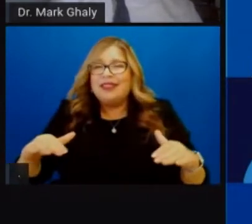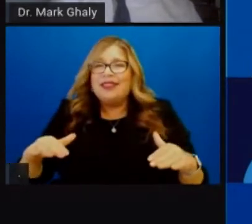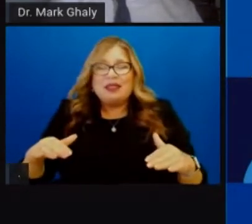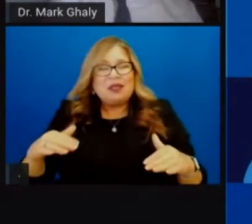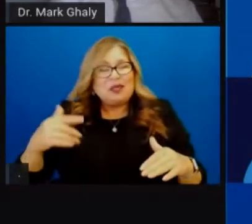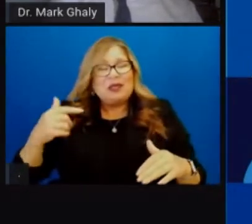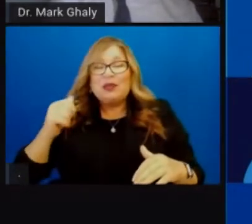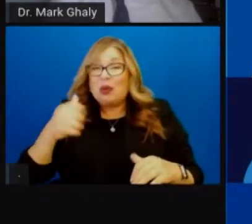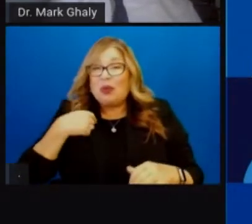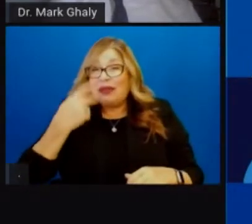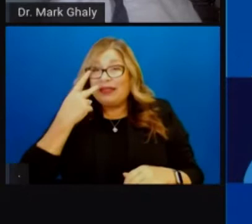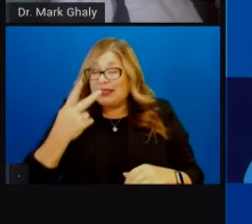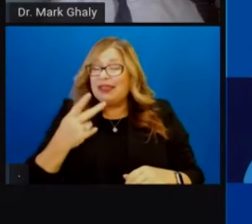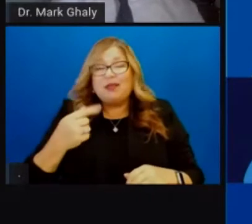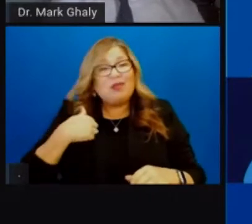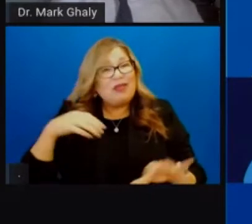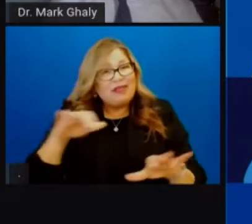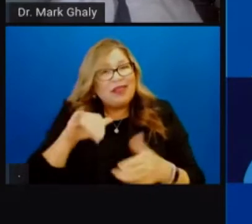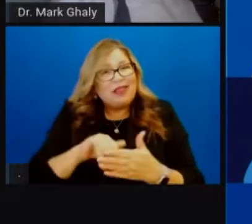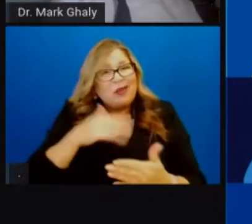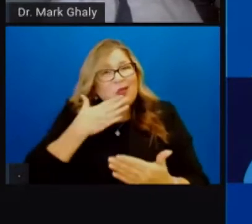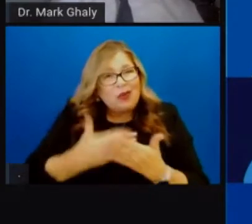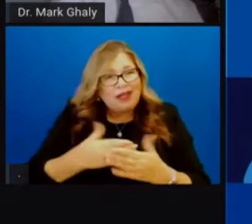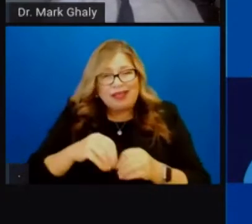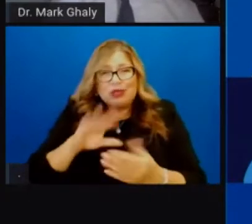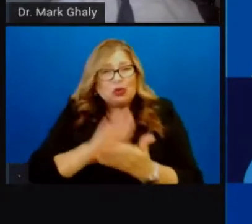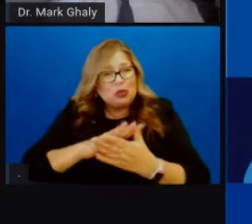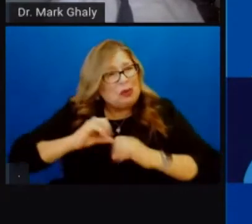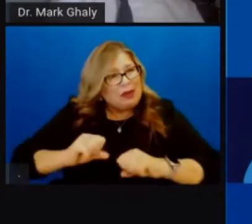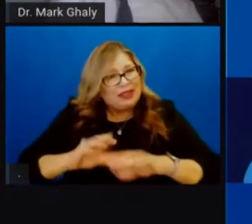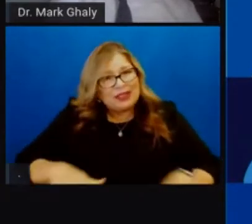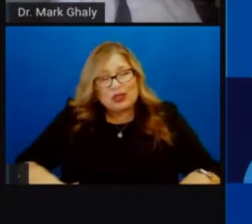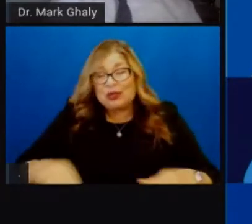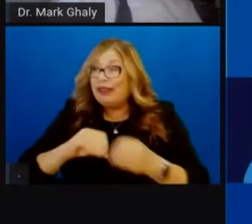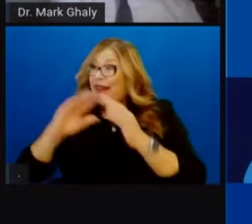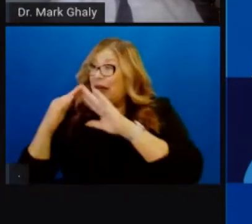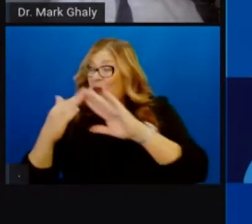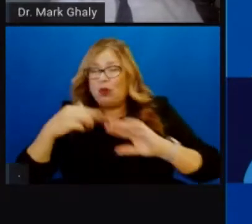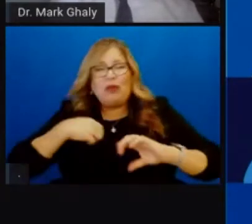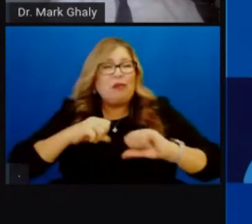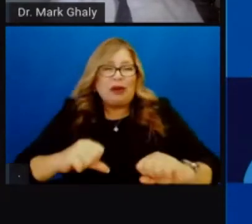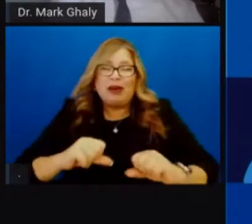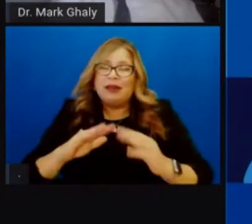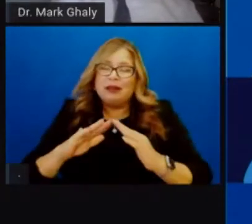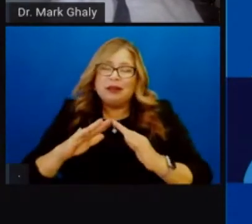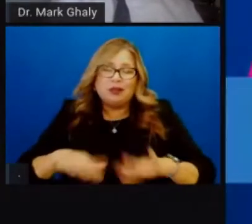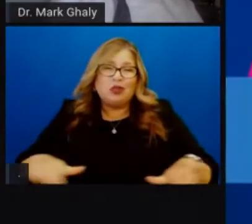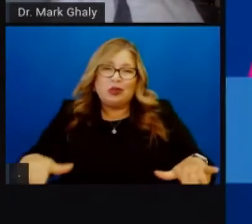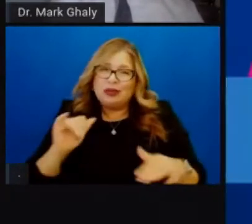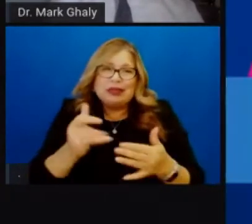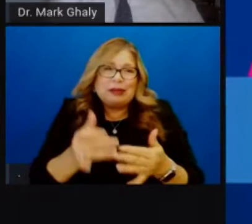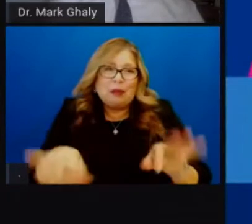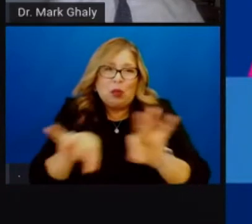done that effectively, not just in our schools, but in our communities, I think is very important. Next slide.